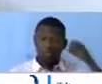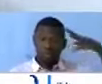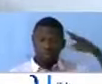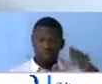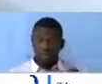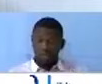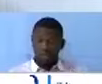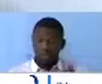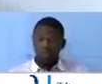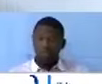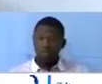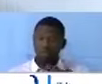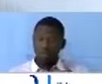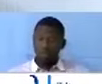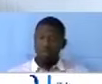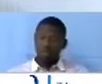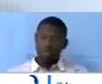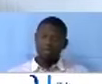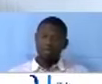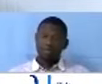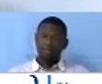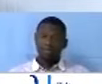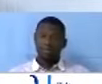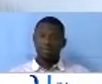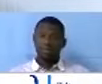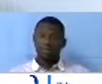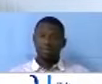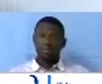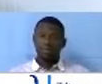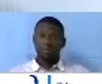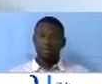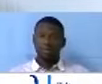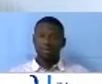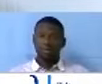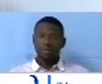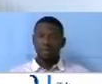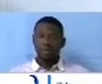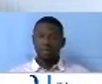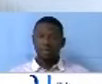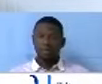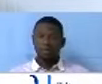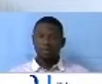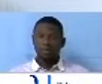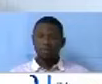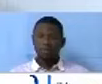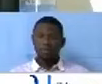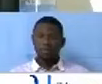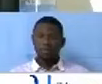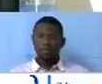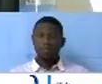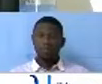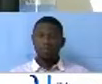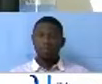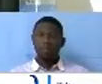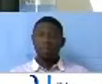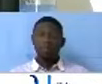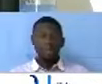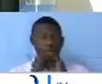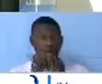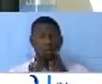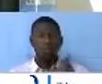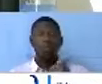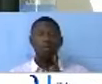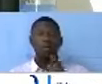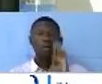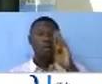respect. Did Balo Kante say to you that machine was under my control or care? Bal, I told you what Balo Kante said.